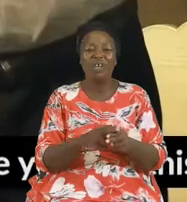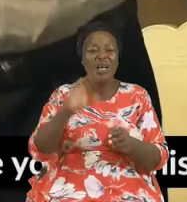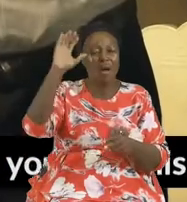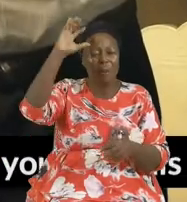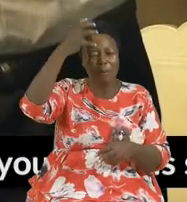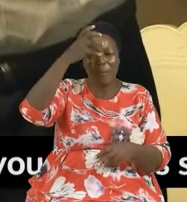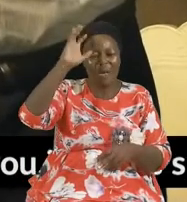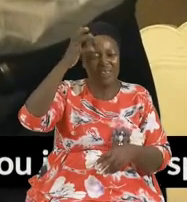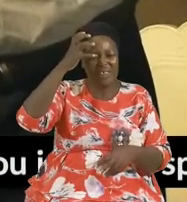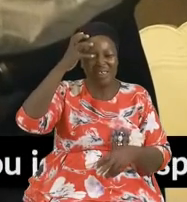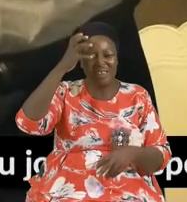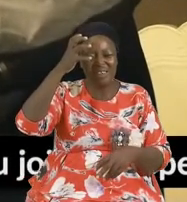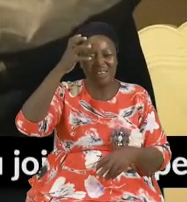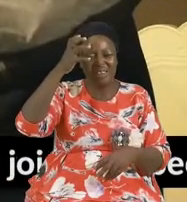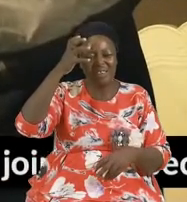name.